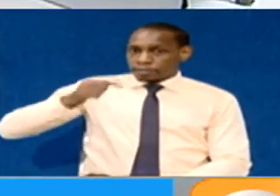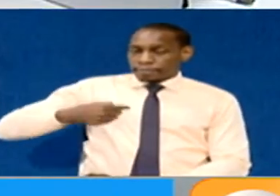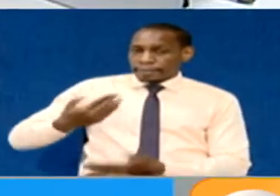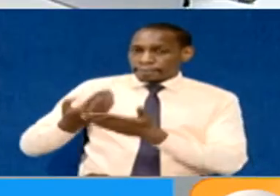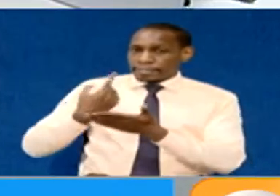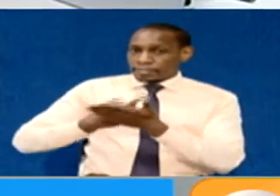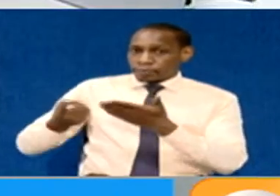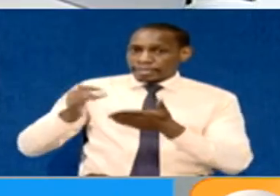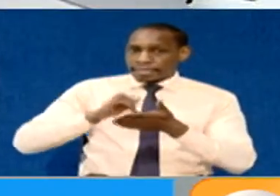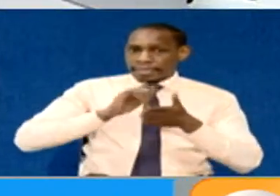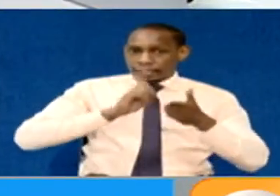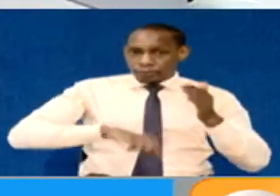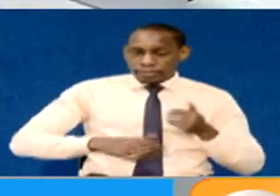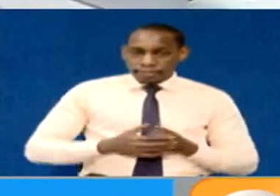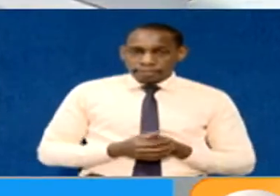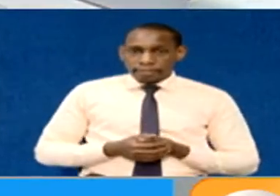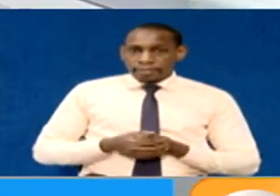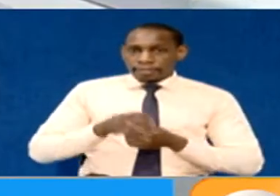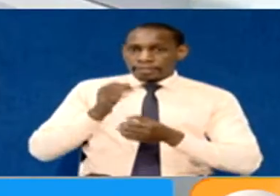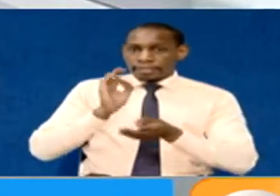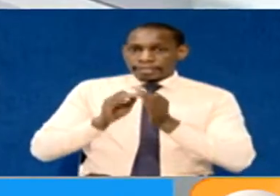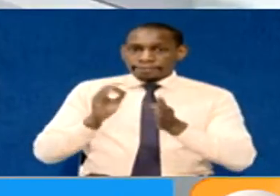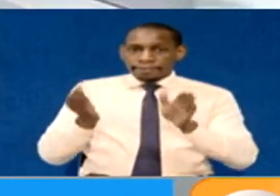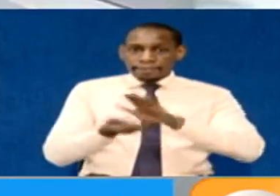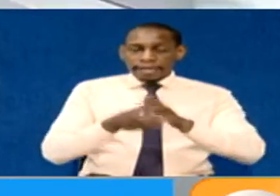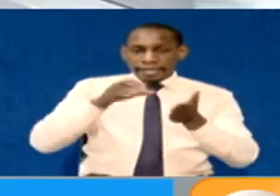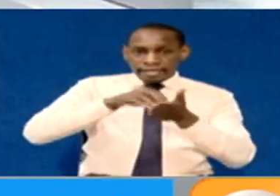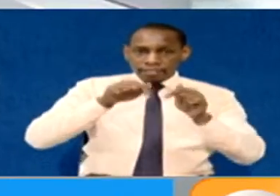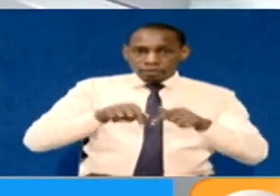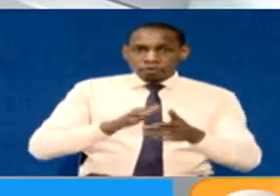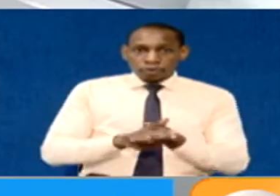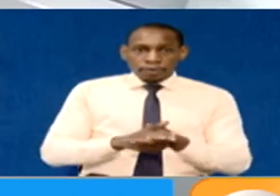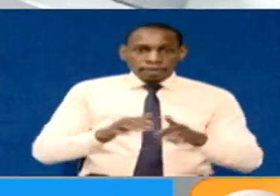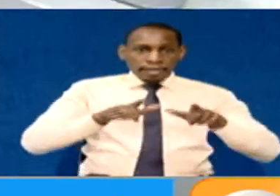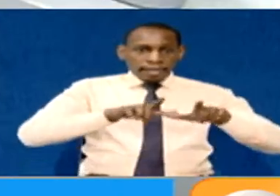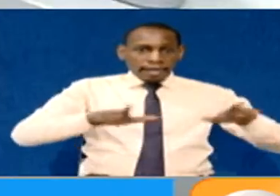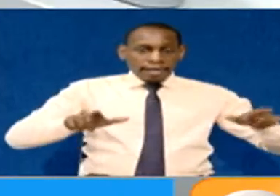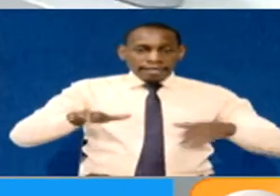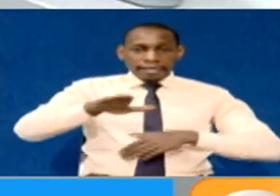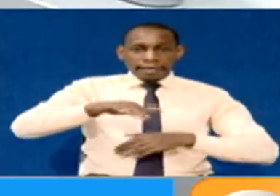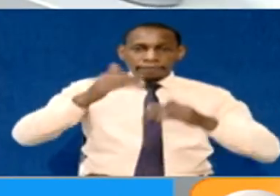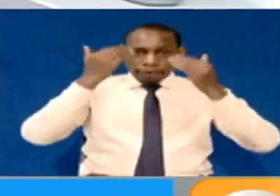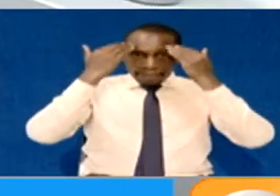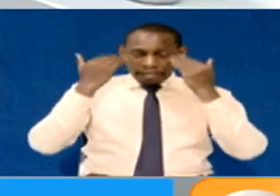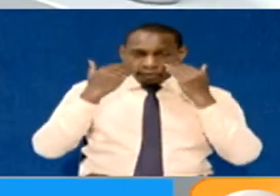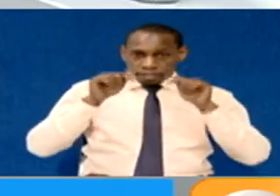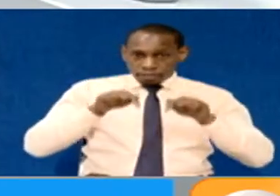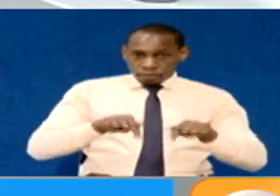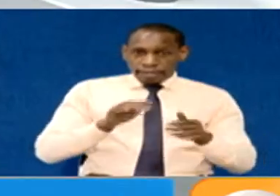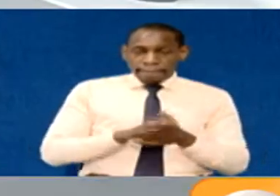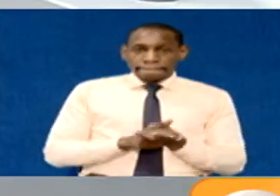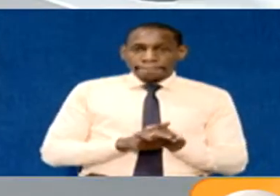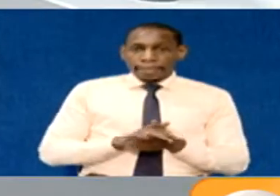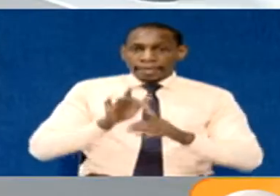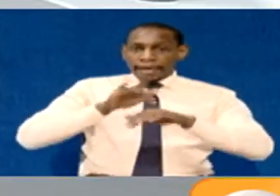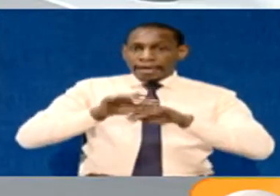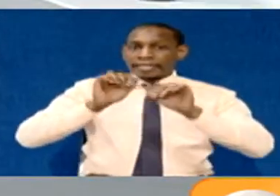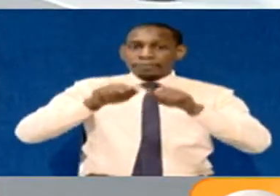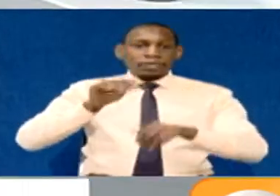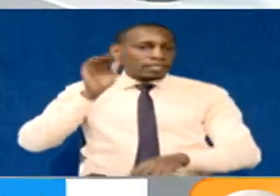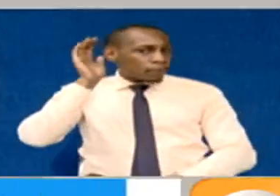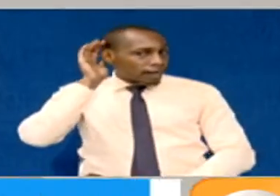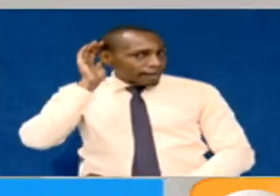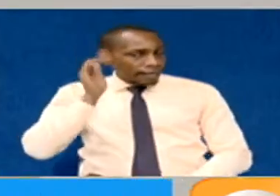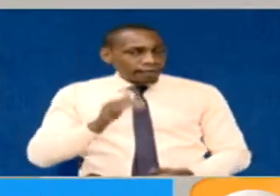A judge told me last week that if you file a case today at the Lands and Environment Court today, the earliest you can be